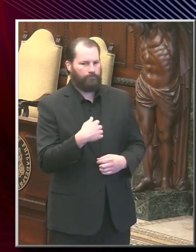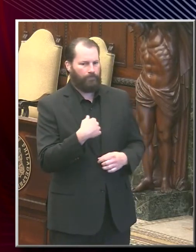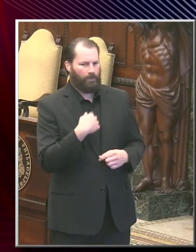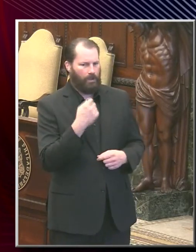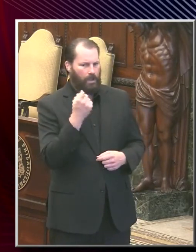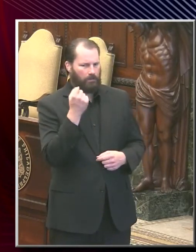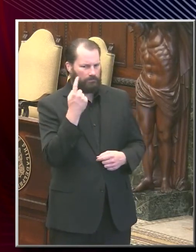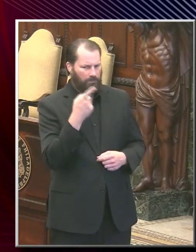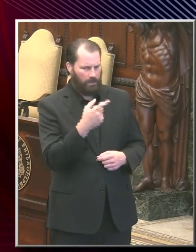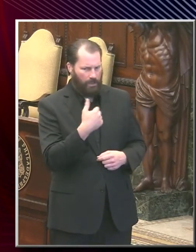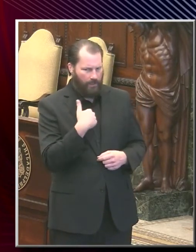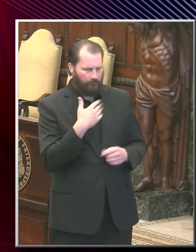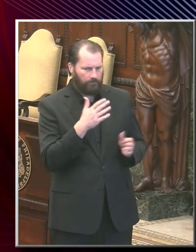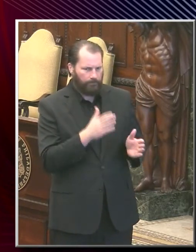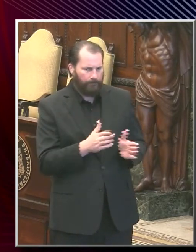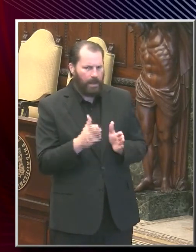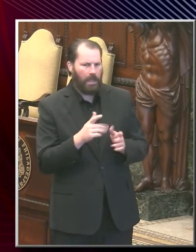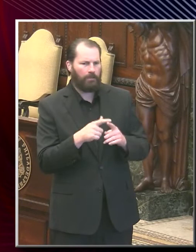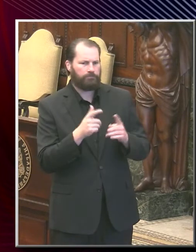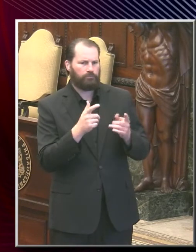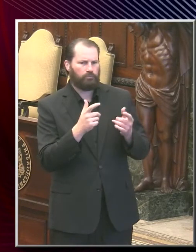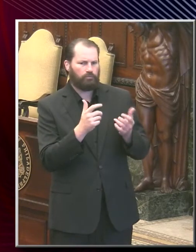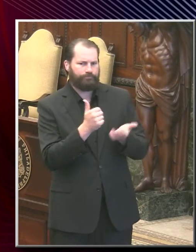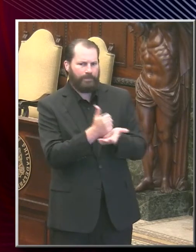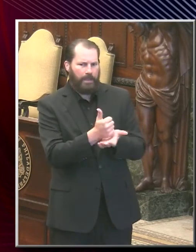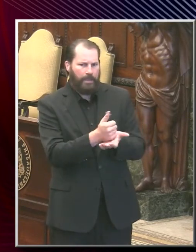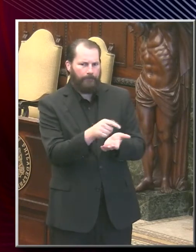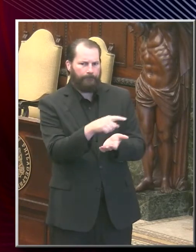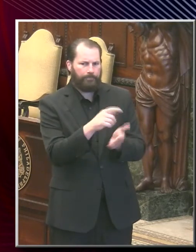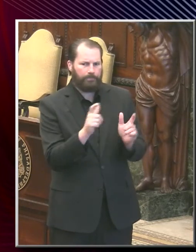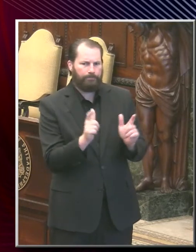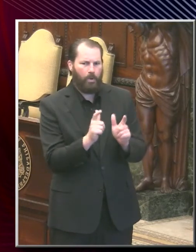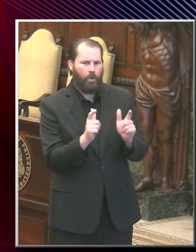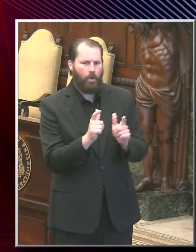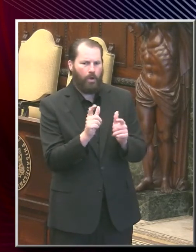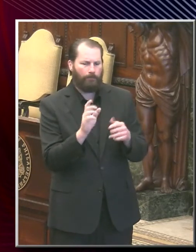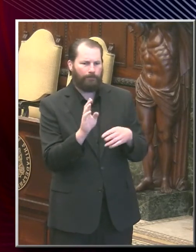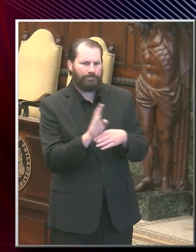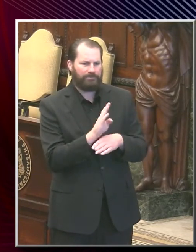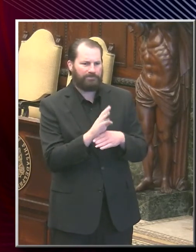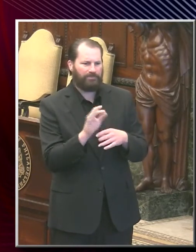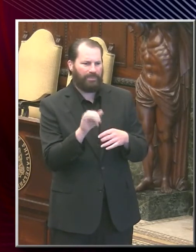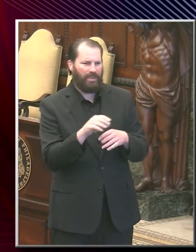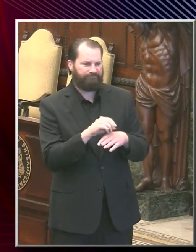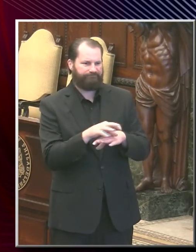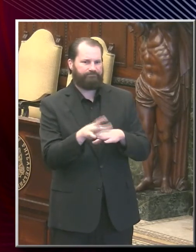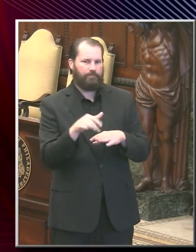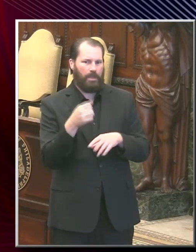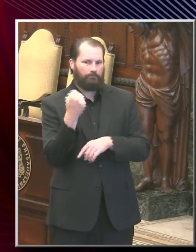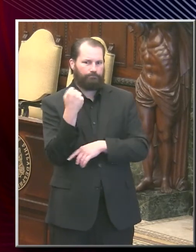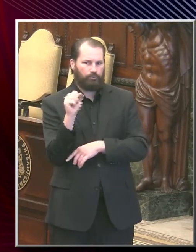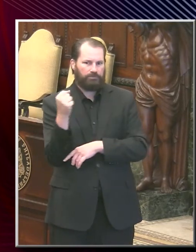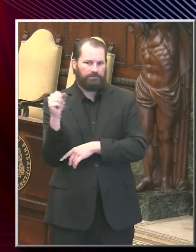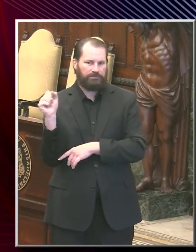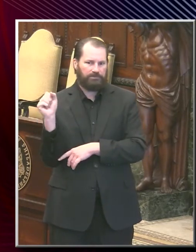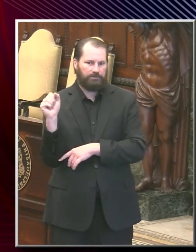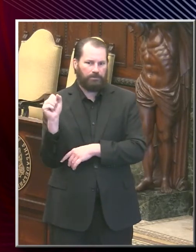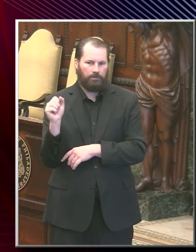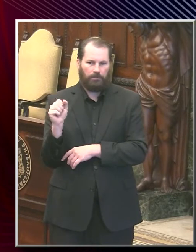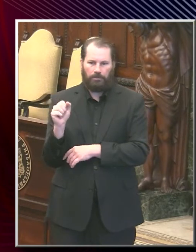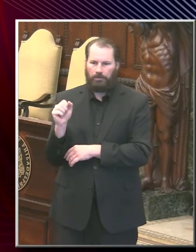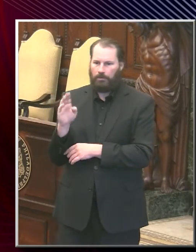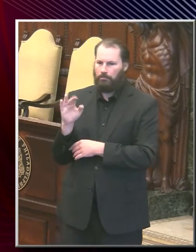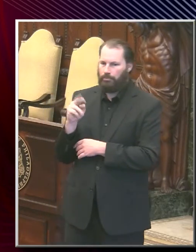small businesses that were affected by the protests. Yep. So I don't have those numbers with me today, but we can certainly get back